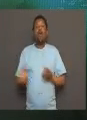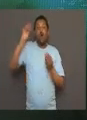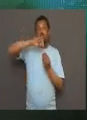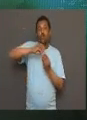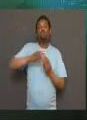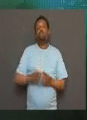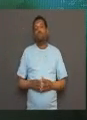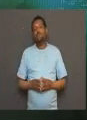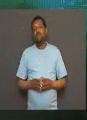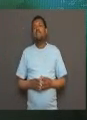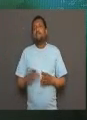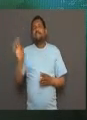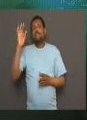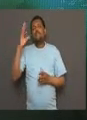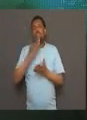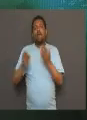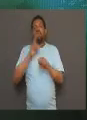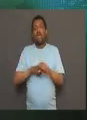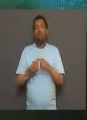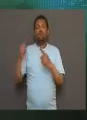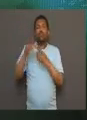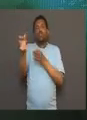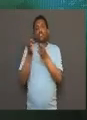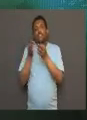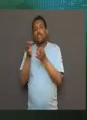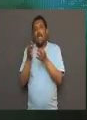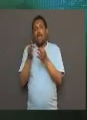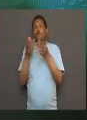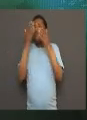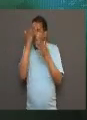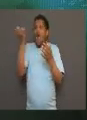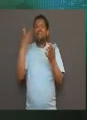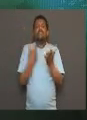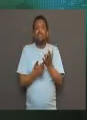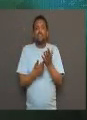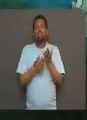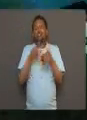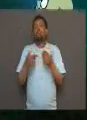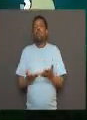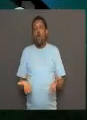Also, take some time to describe why this is so.